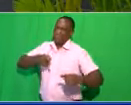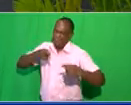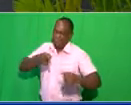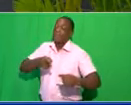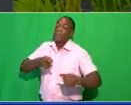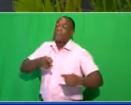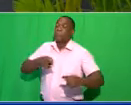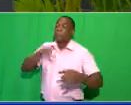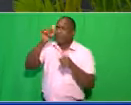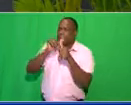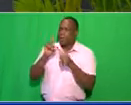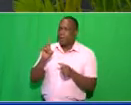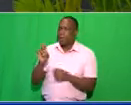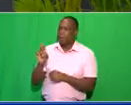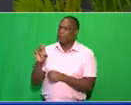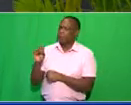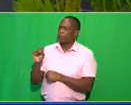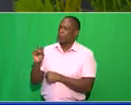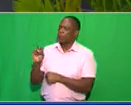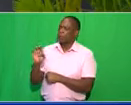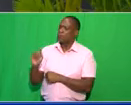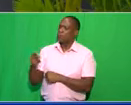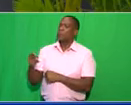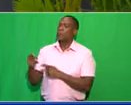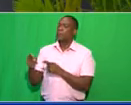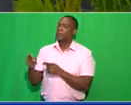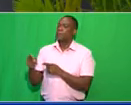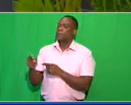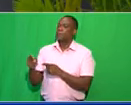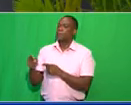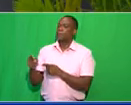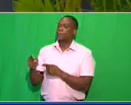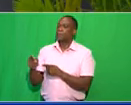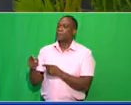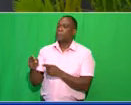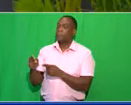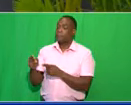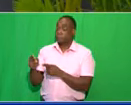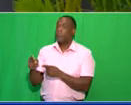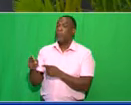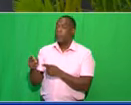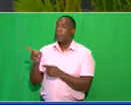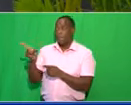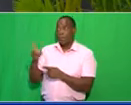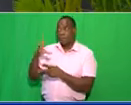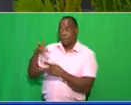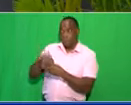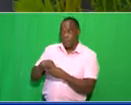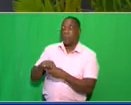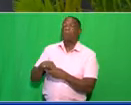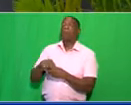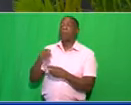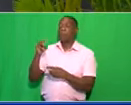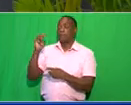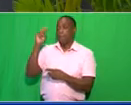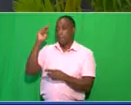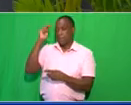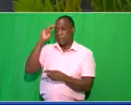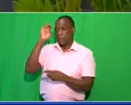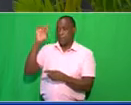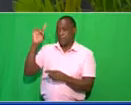Dr. Smith has actually been when the ministry has engaged in PISA and PIRLS, so he will just comment on that